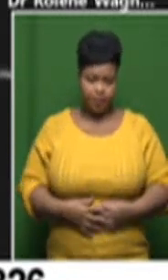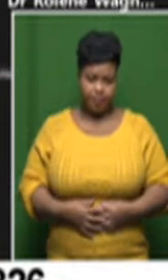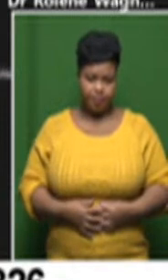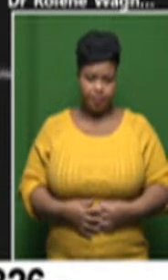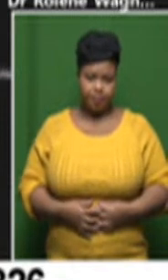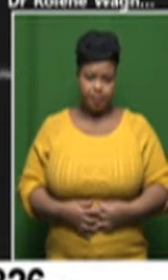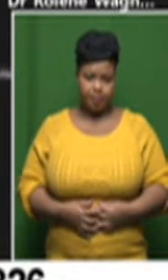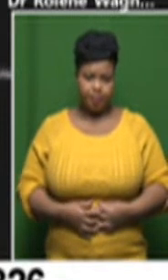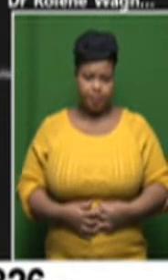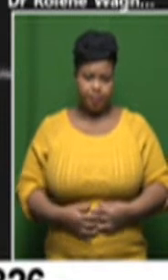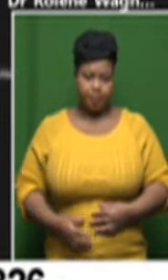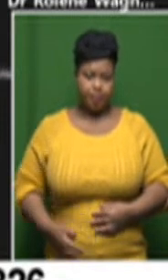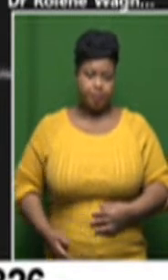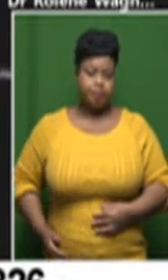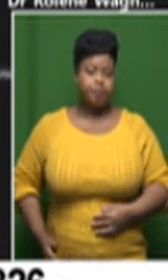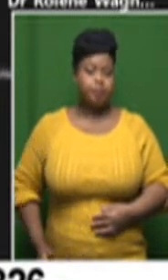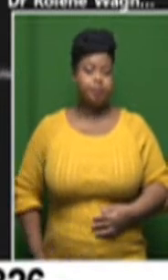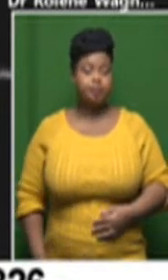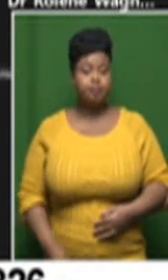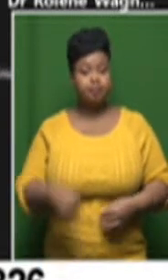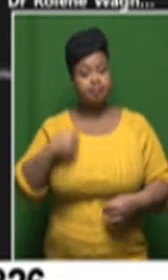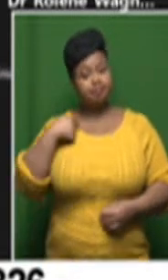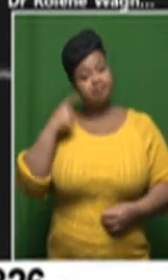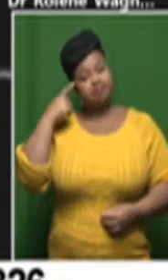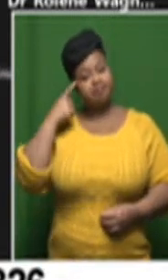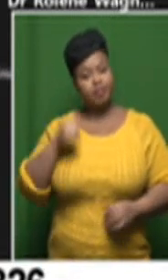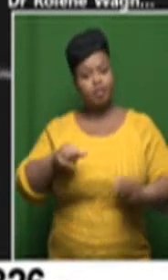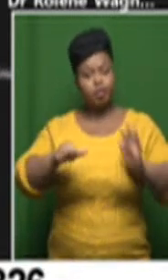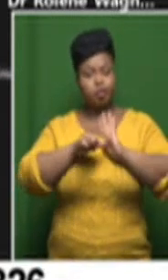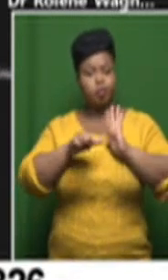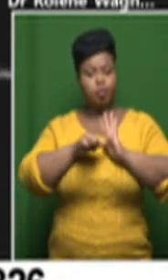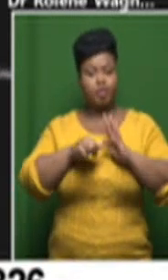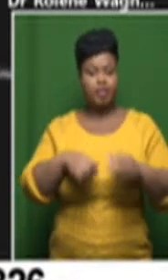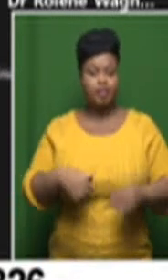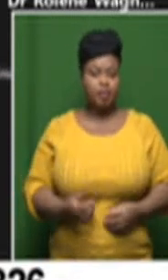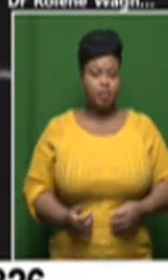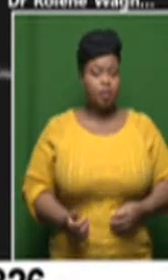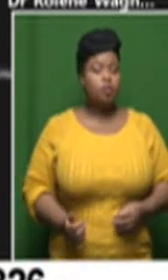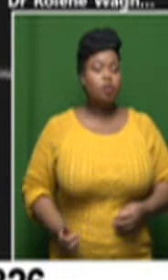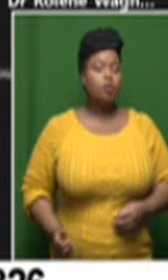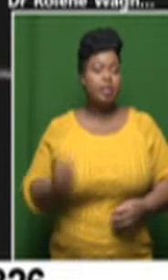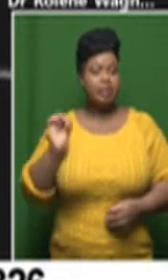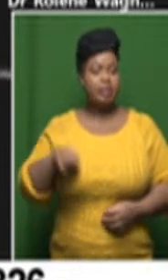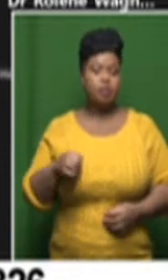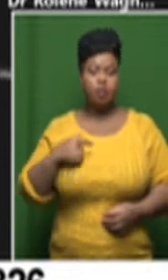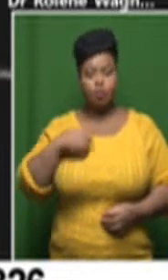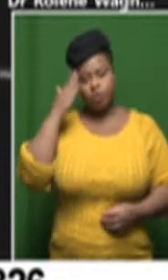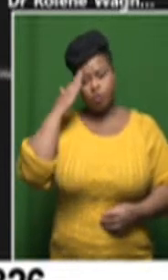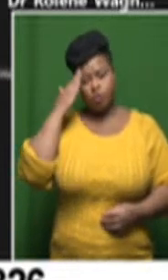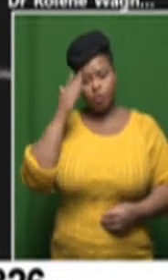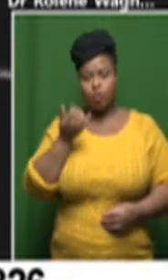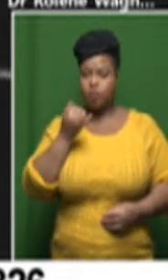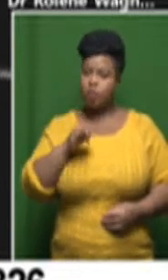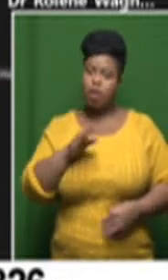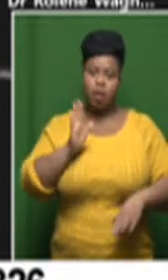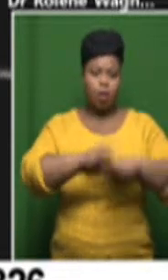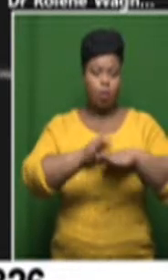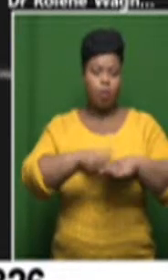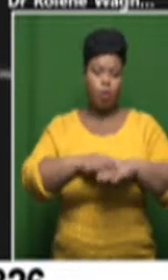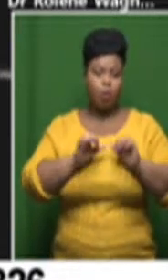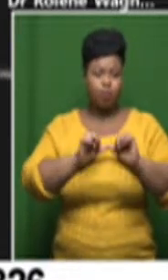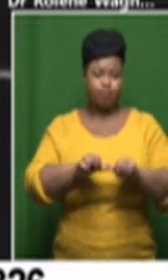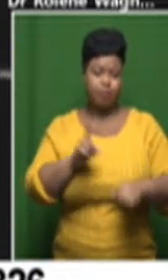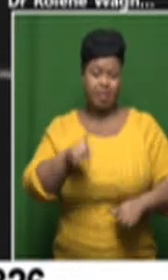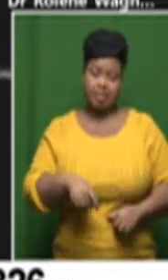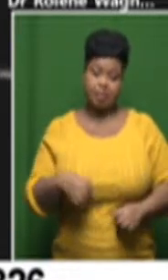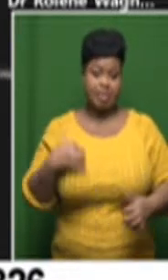evening. And then I think it's very important that as much as we recognize that we've still got a way to go, we were